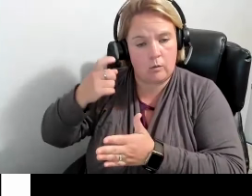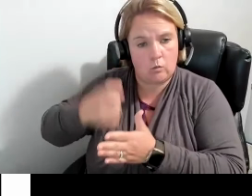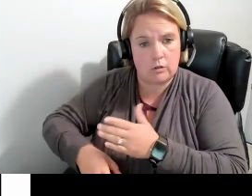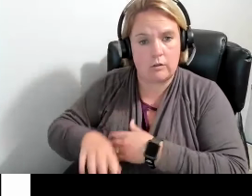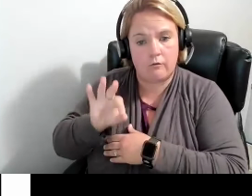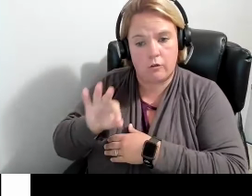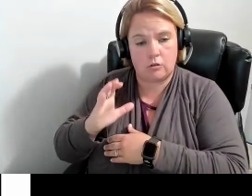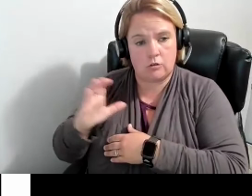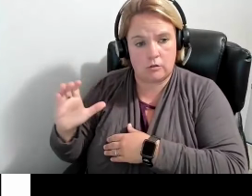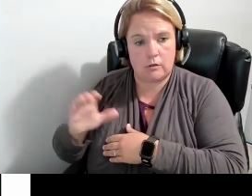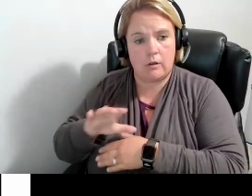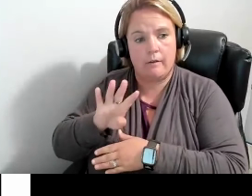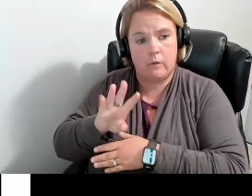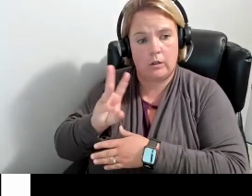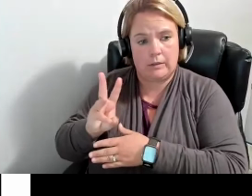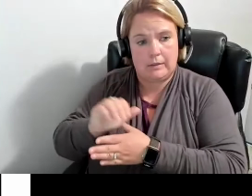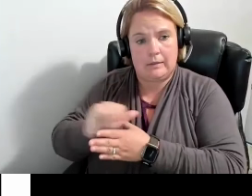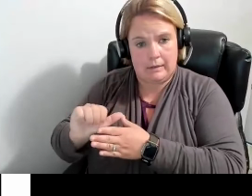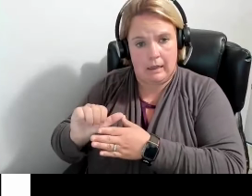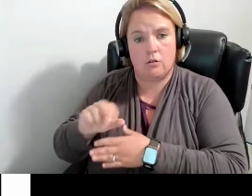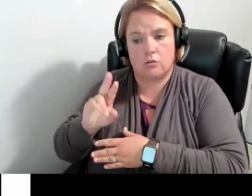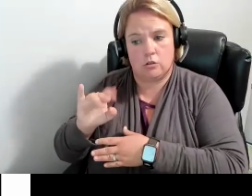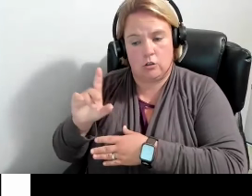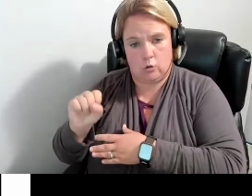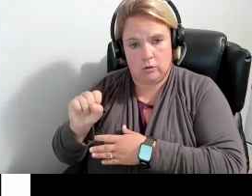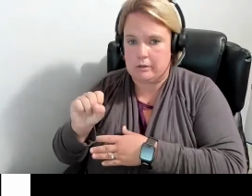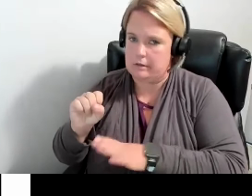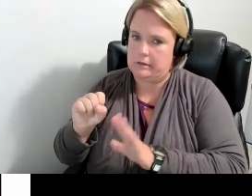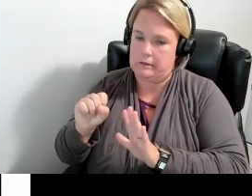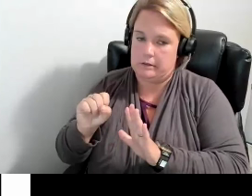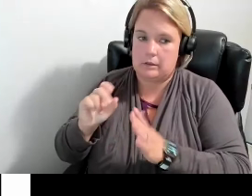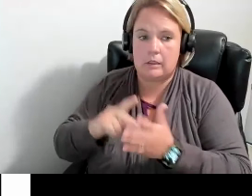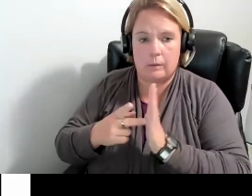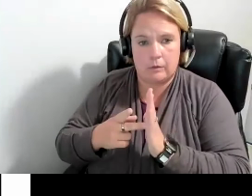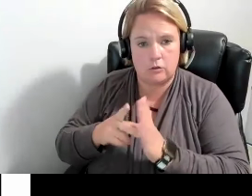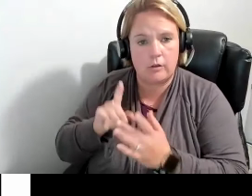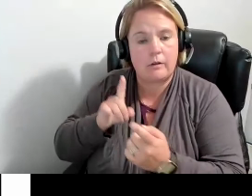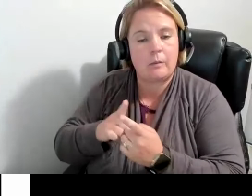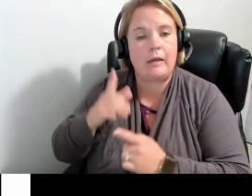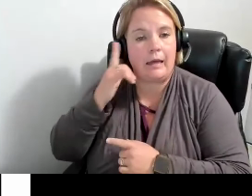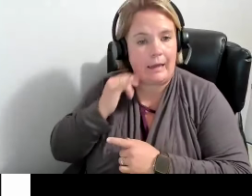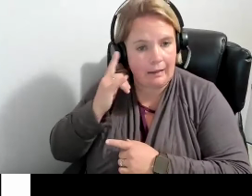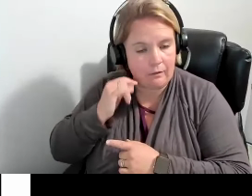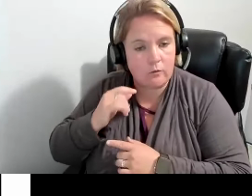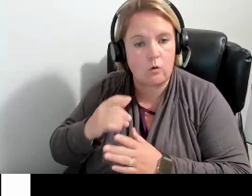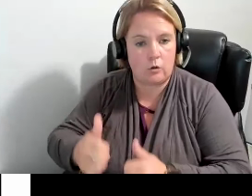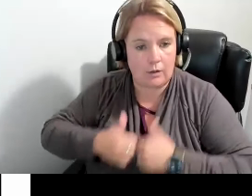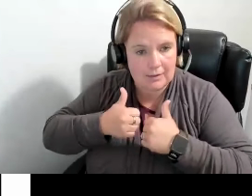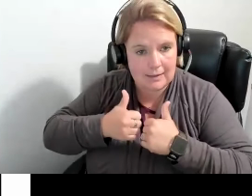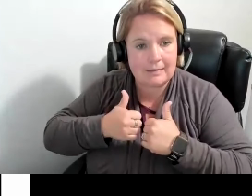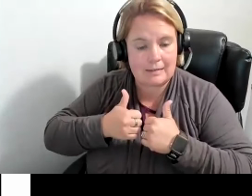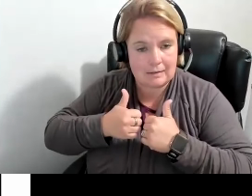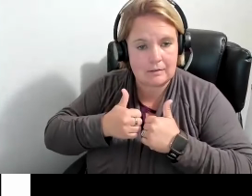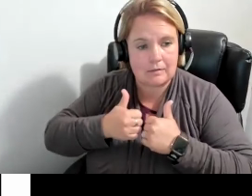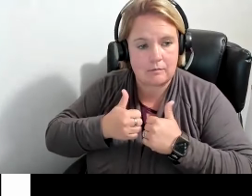City College, $46 a unit, there's a few disclaimers to that. It's, you have to meet California residency requirements, and there's,